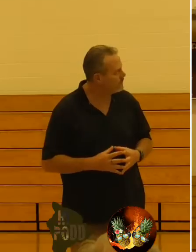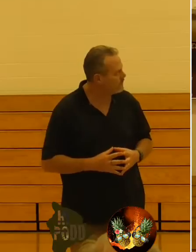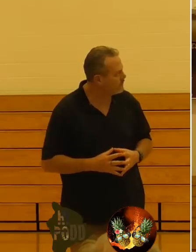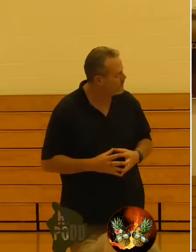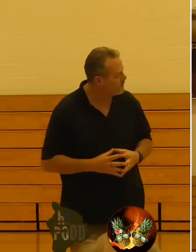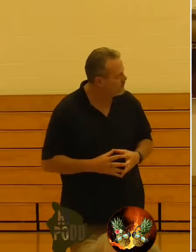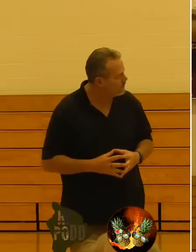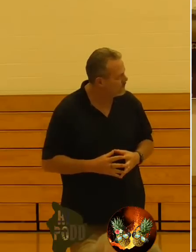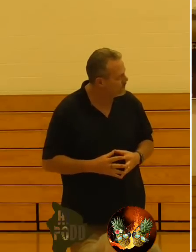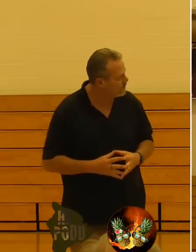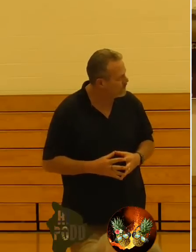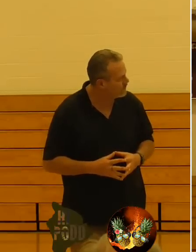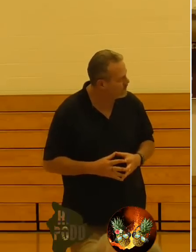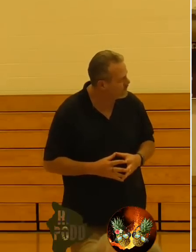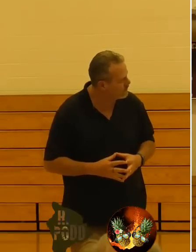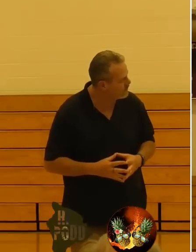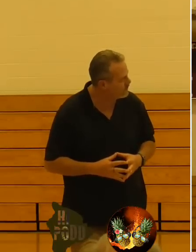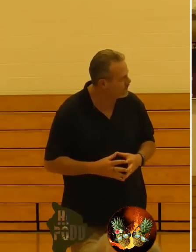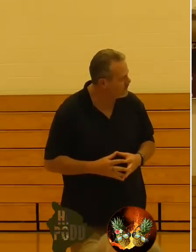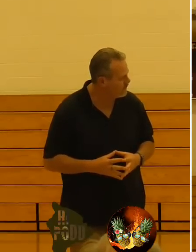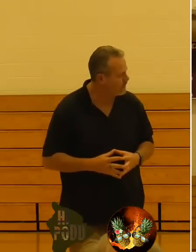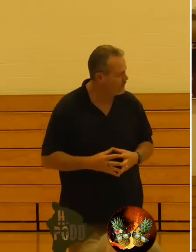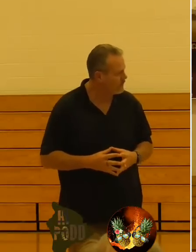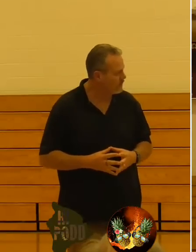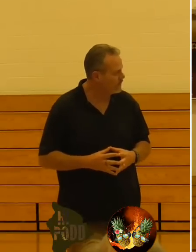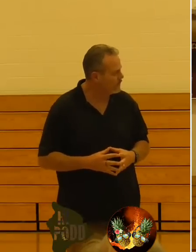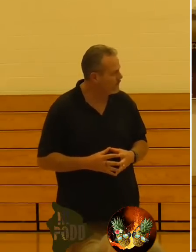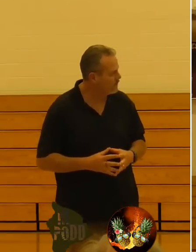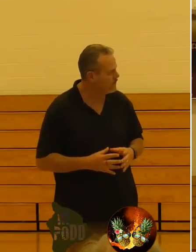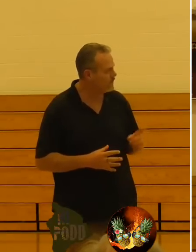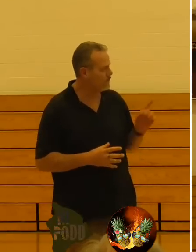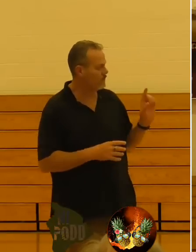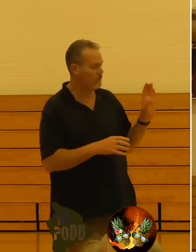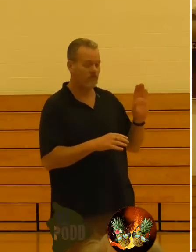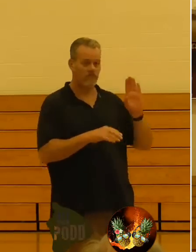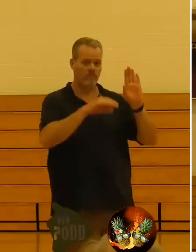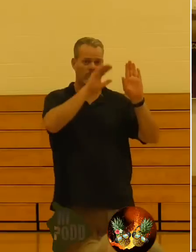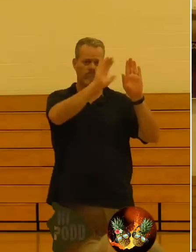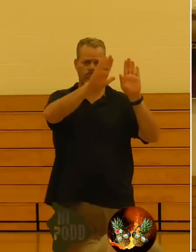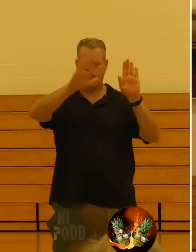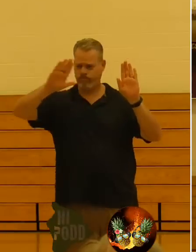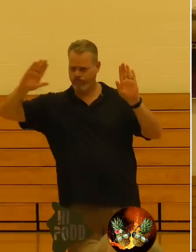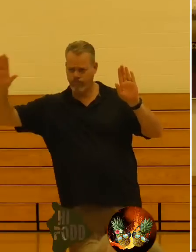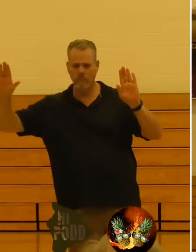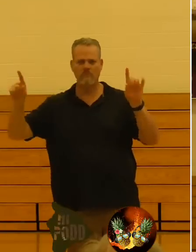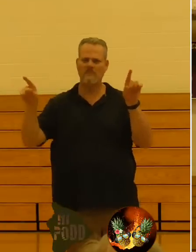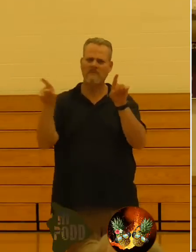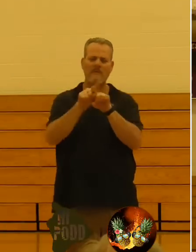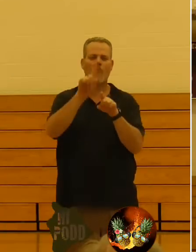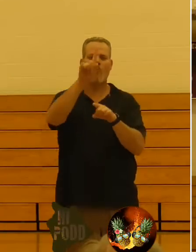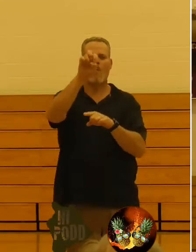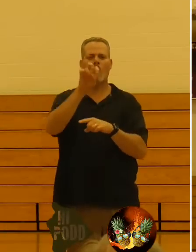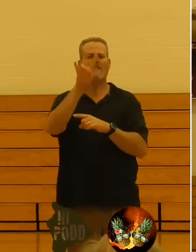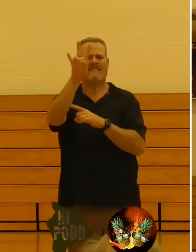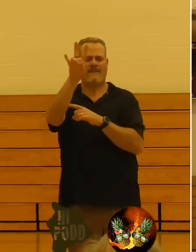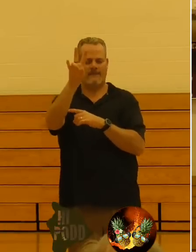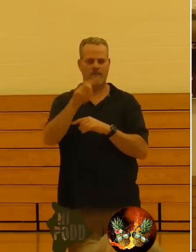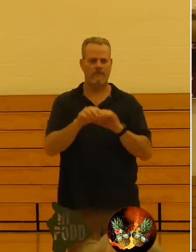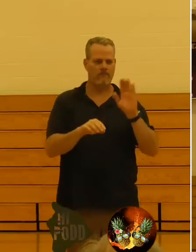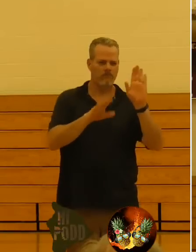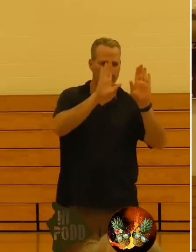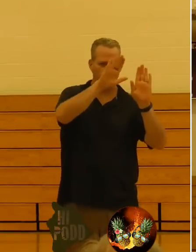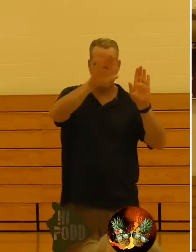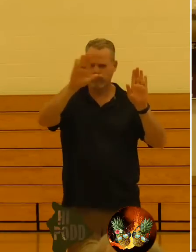Okay, now I'm looking at the same cutoff of earthquakes at 1.7, and we're looking